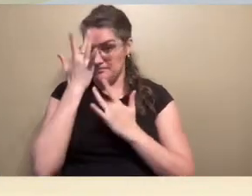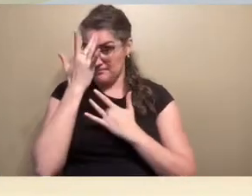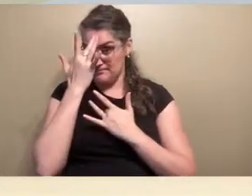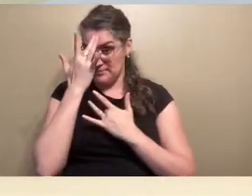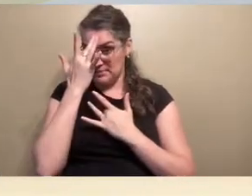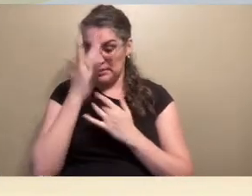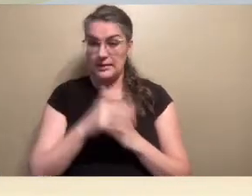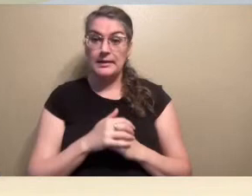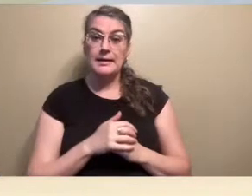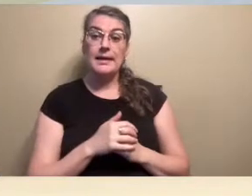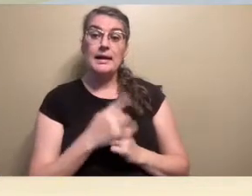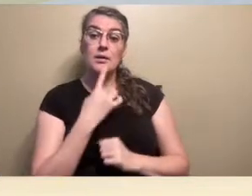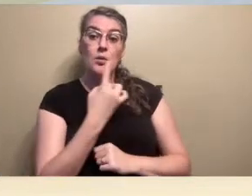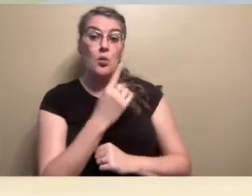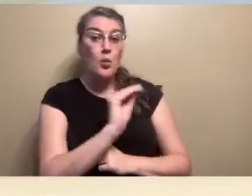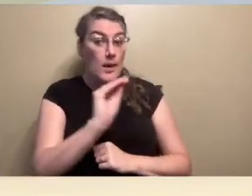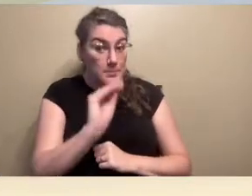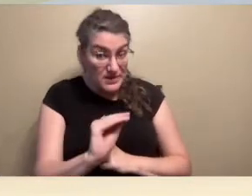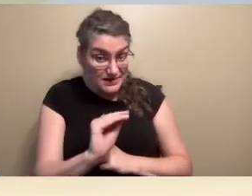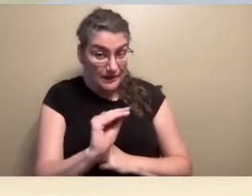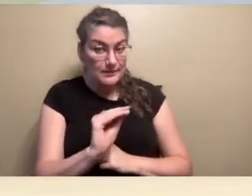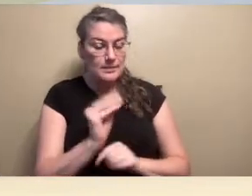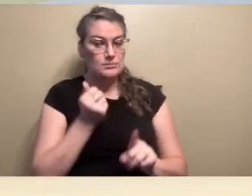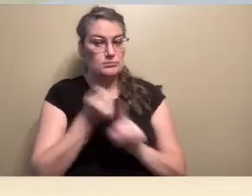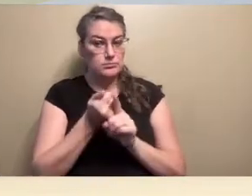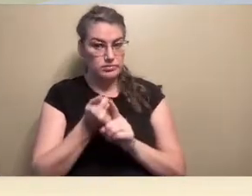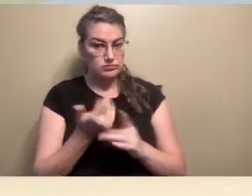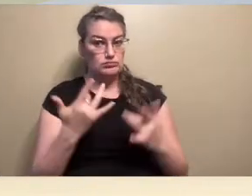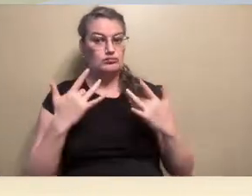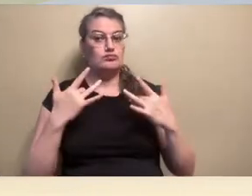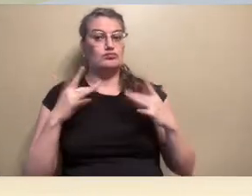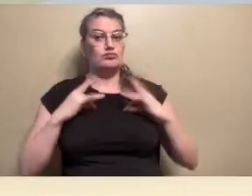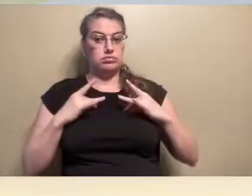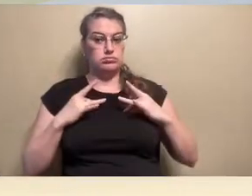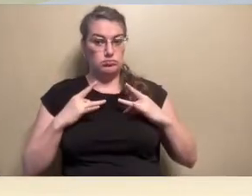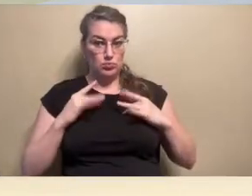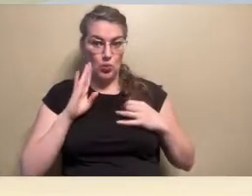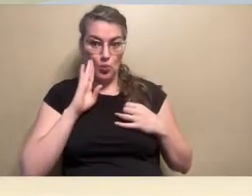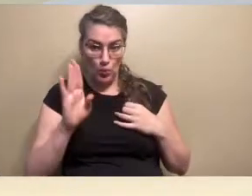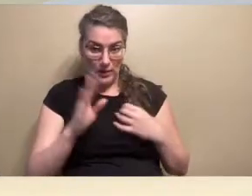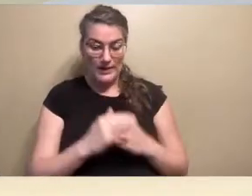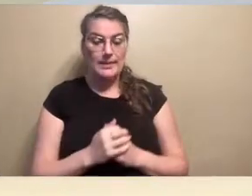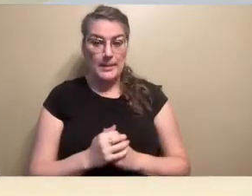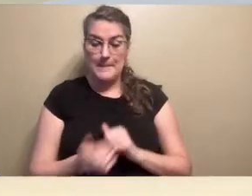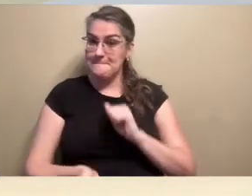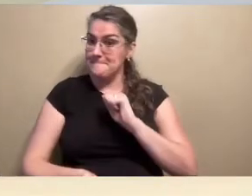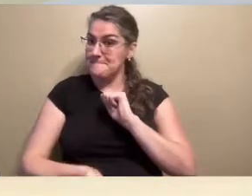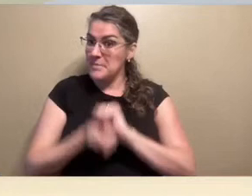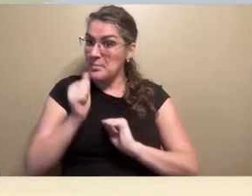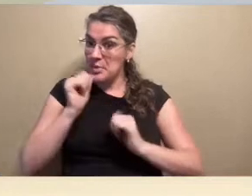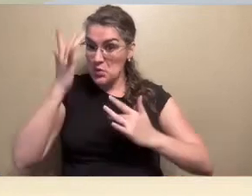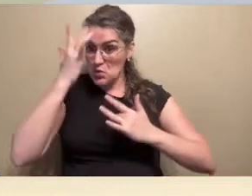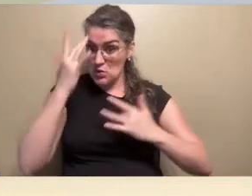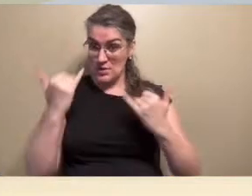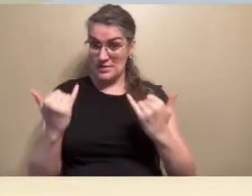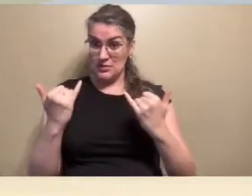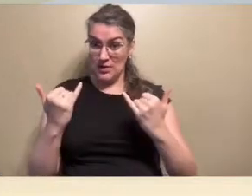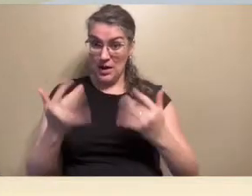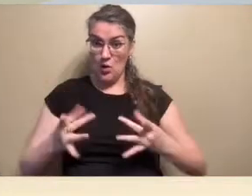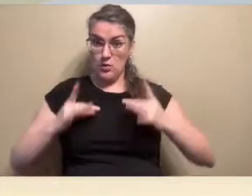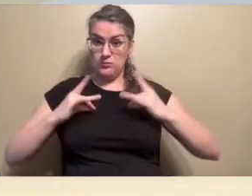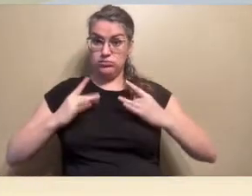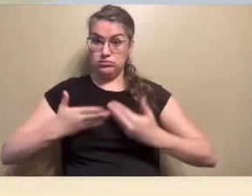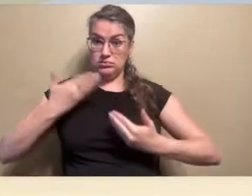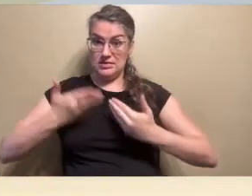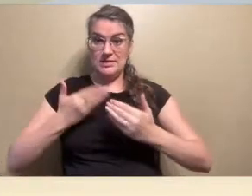vaccinated. And the remaining 9% are partially vaccinated or not fully protected. In PEI,